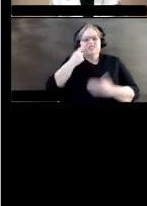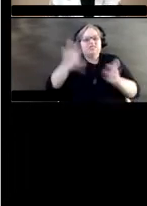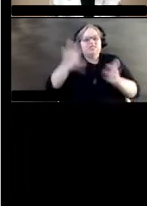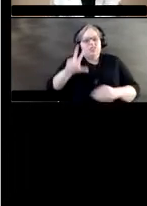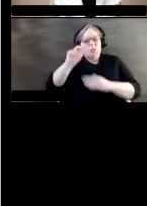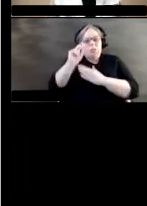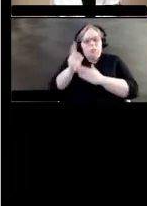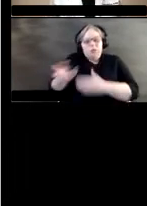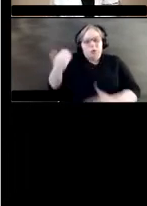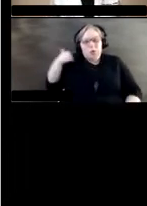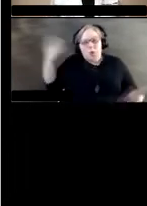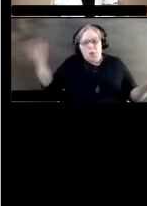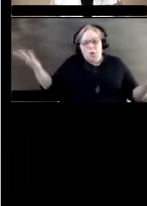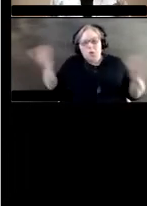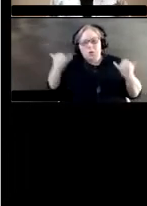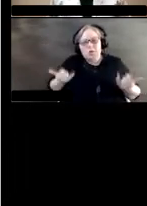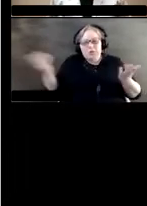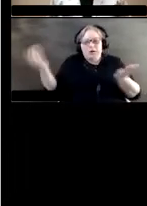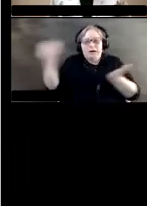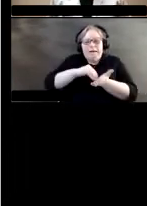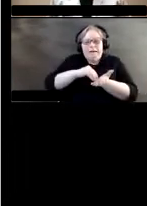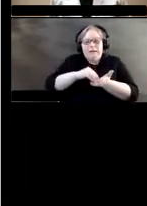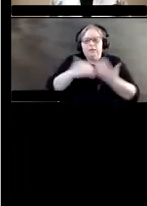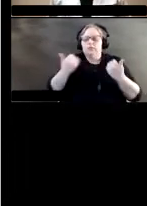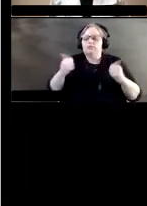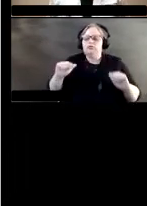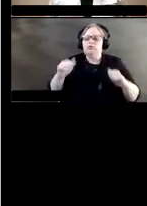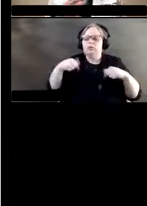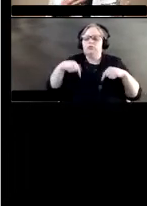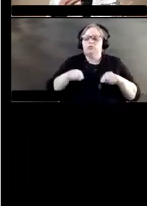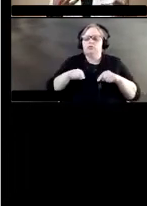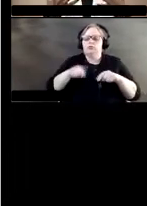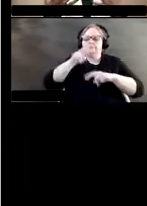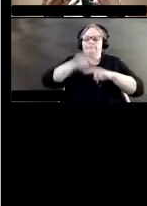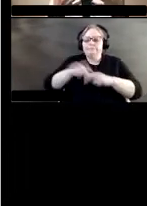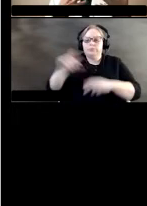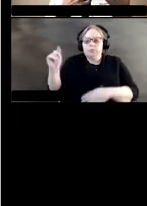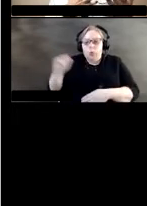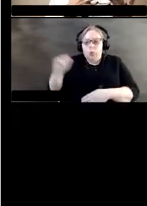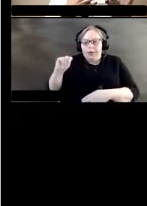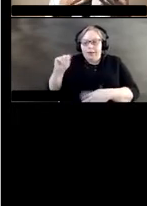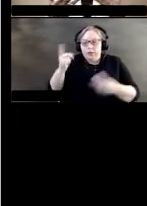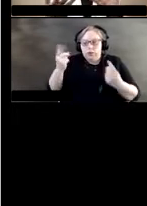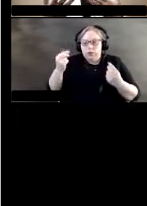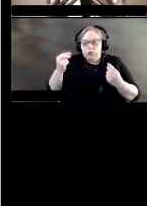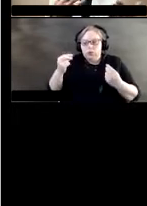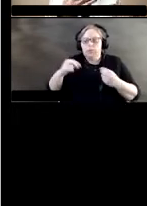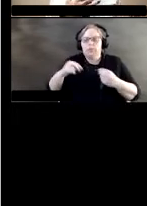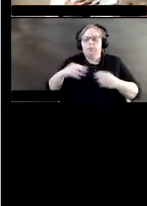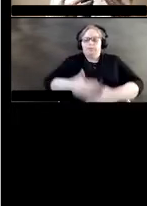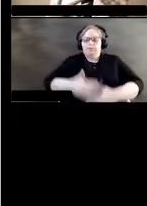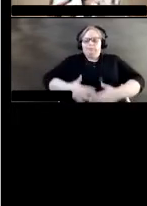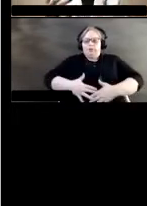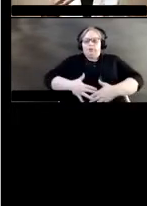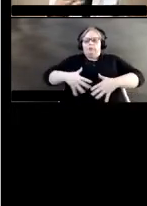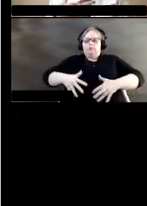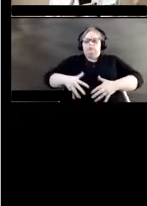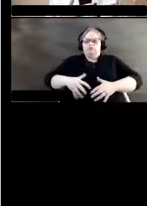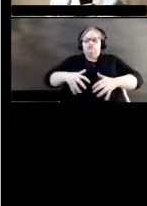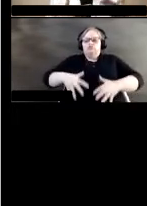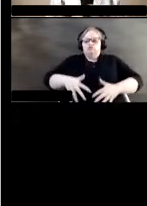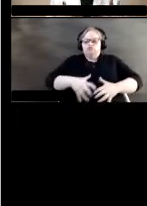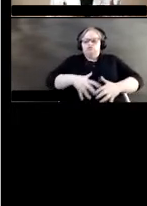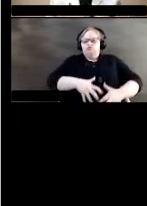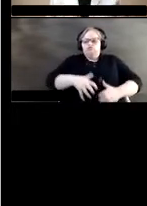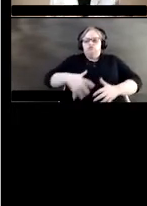try some bladder massage. When you're sitting on the toilet, you can actually massage that abdomen some to help to try